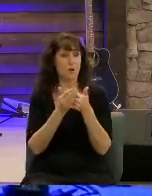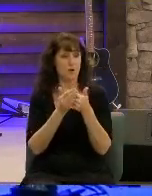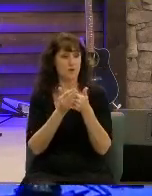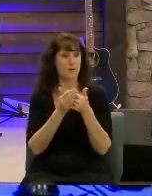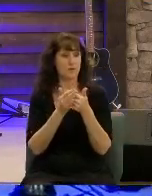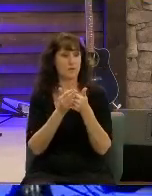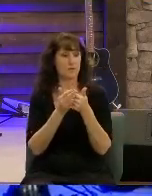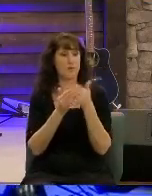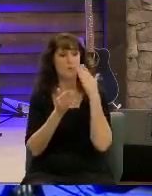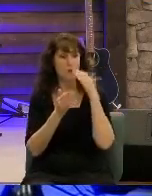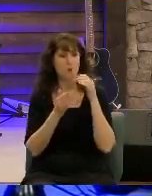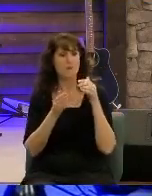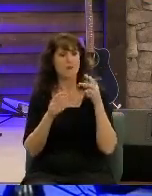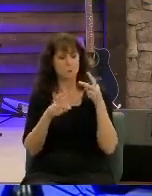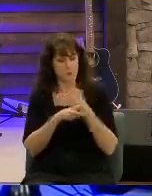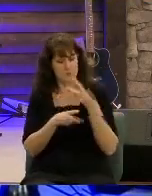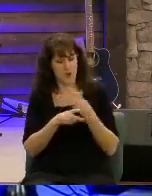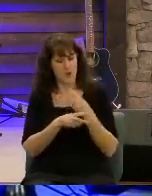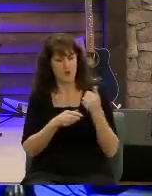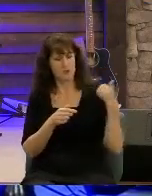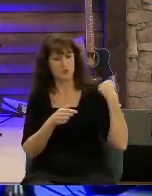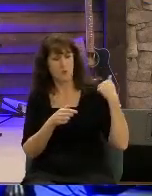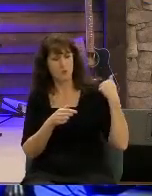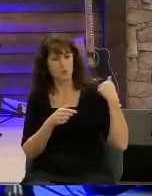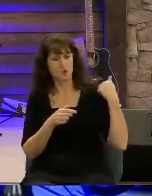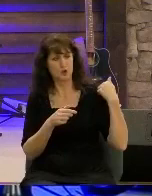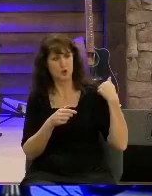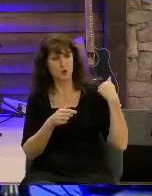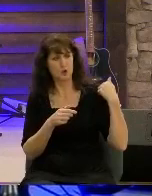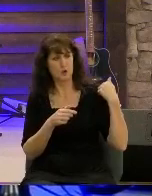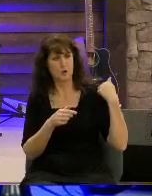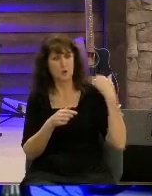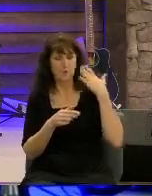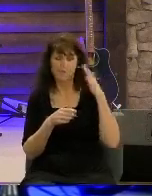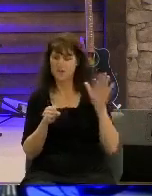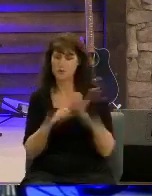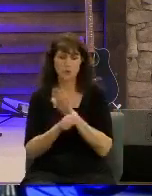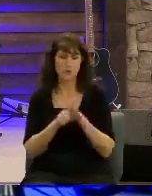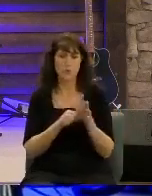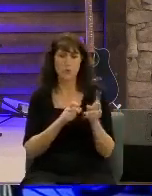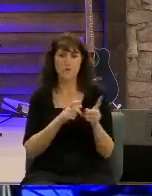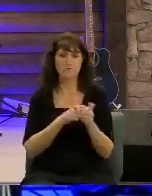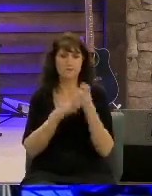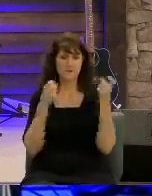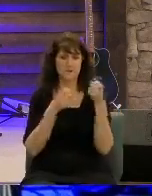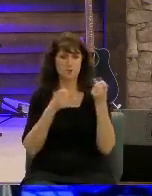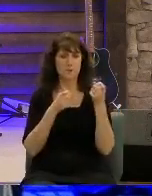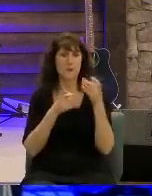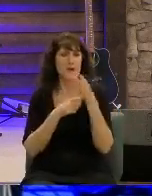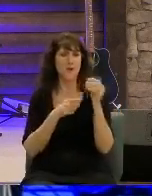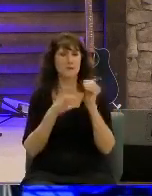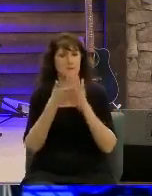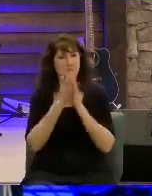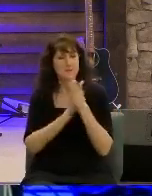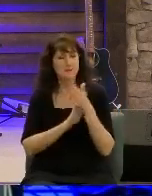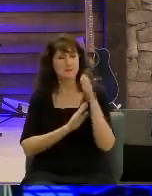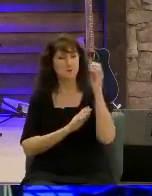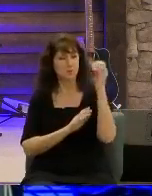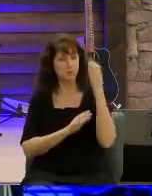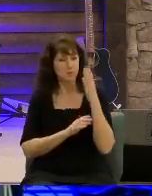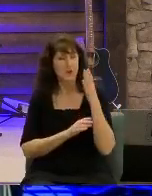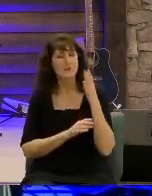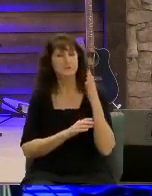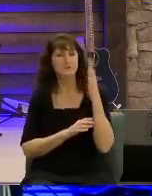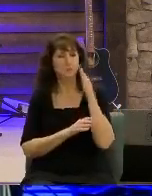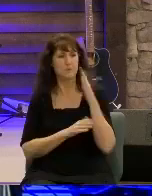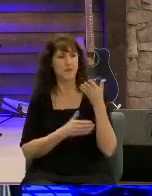they'll be able to repair his shoulder, and God, there will be total victory there, and God, your peace and grace will be with him. Lord Leonard